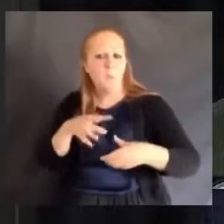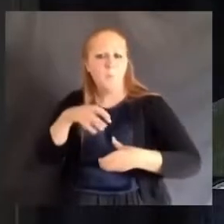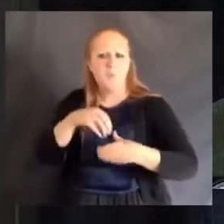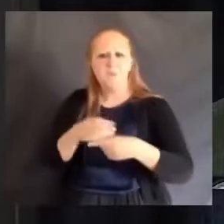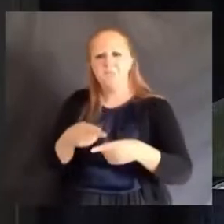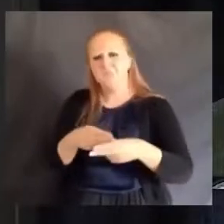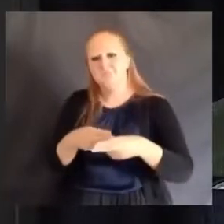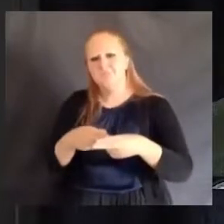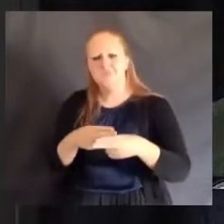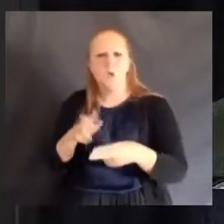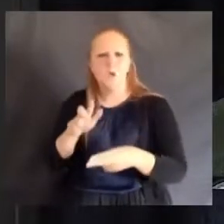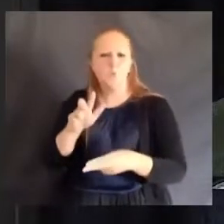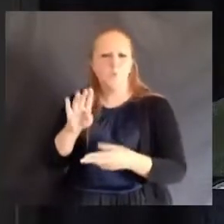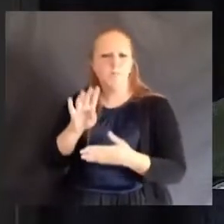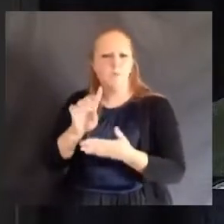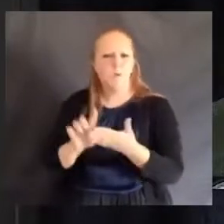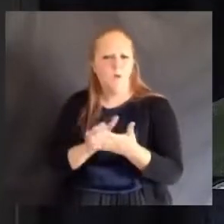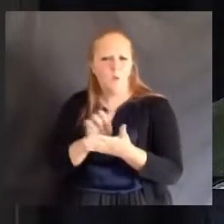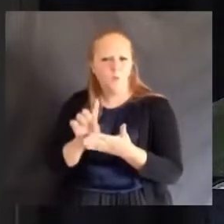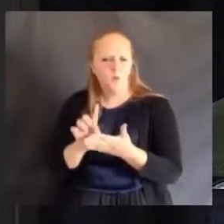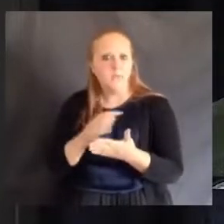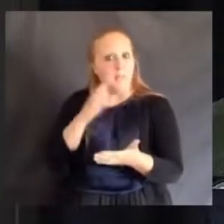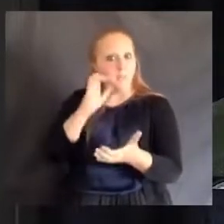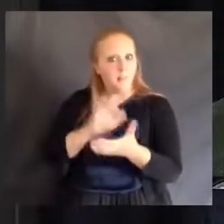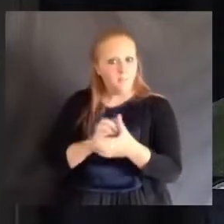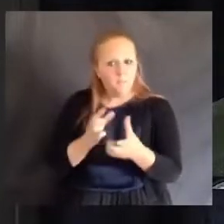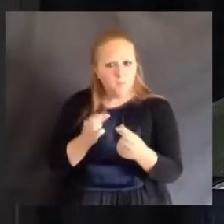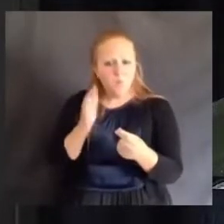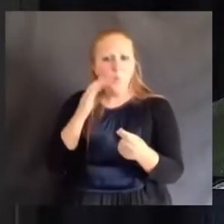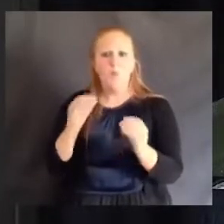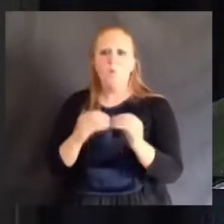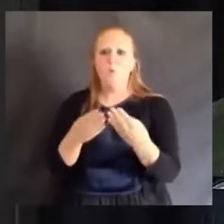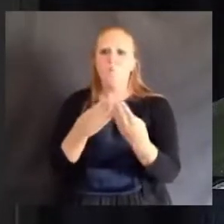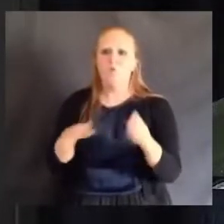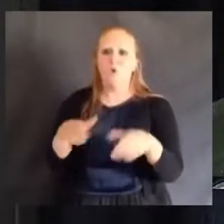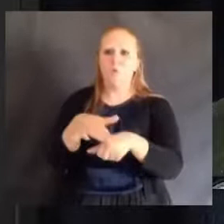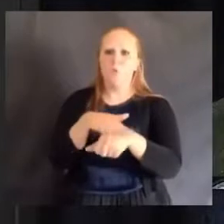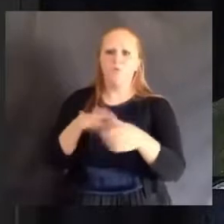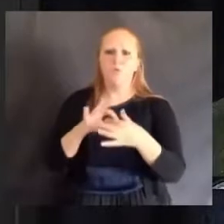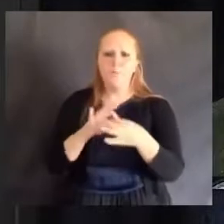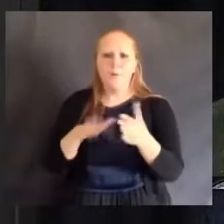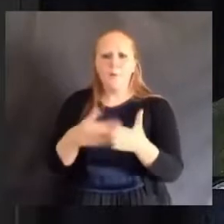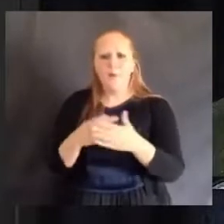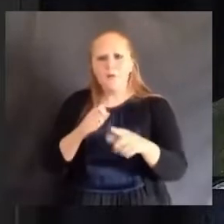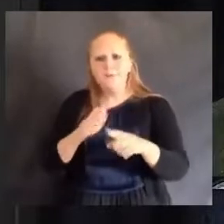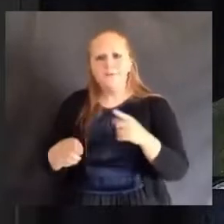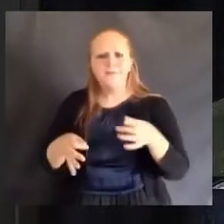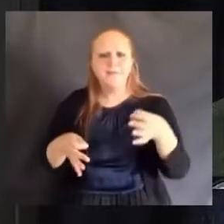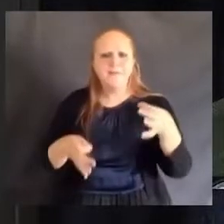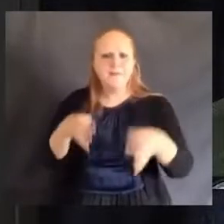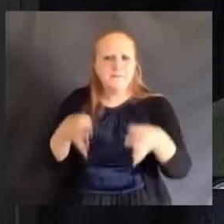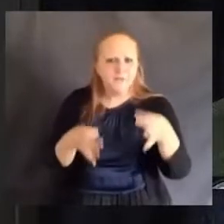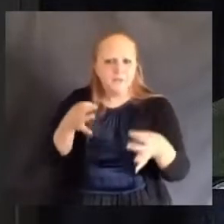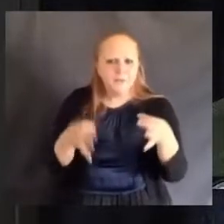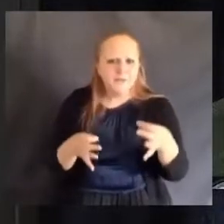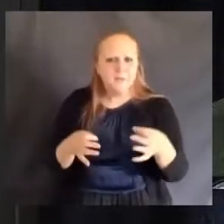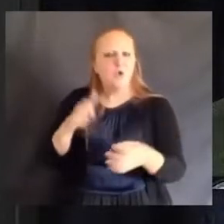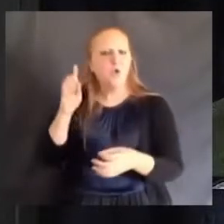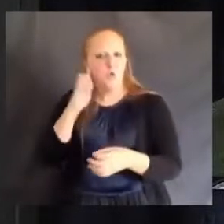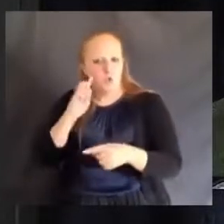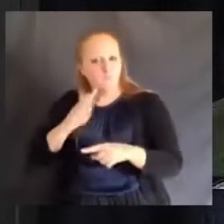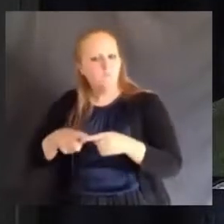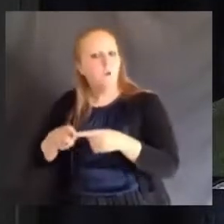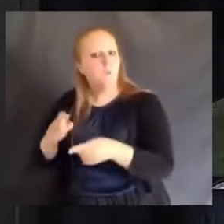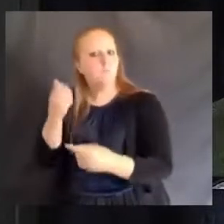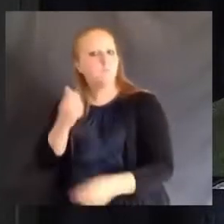tentatively. And I think that she's doing a broad overview based on the hearings that she had conducted, what she heard directly from the